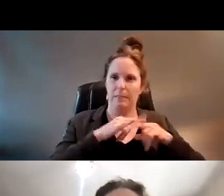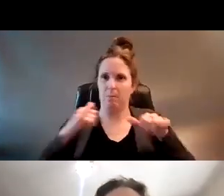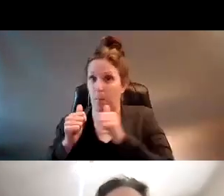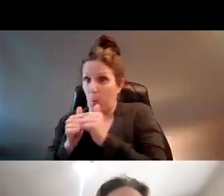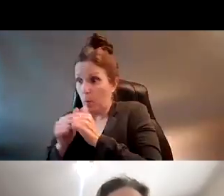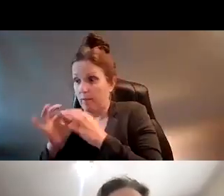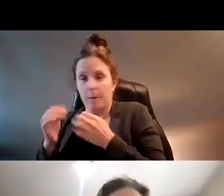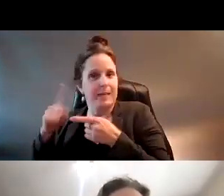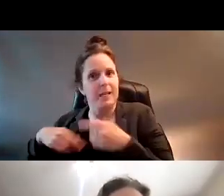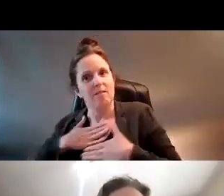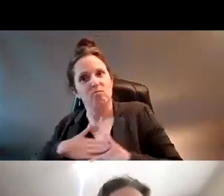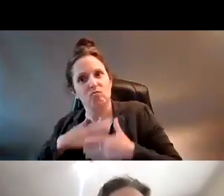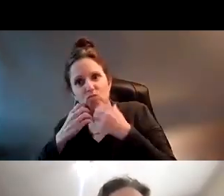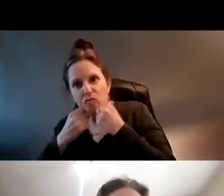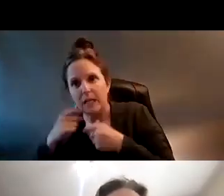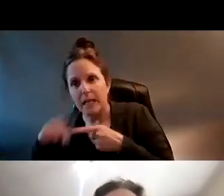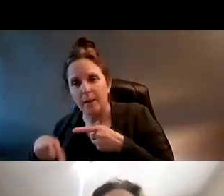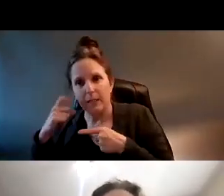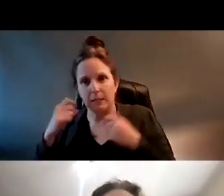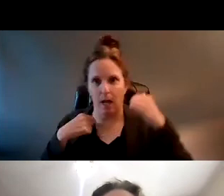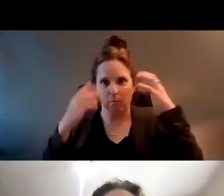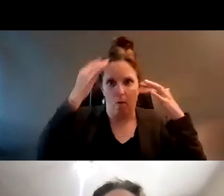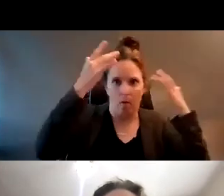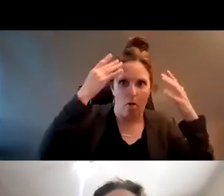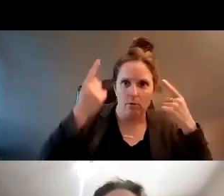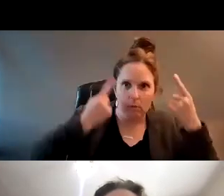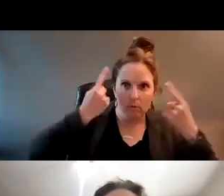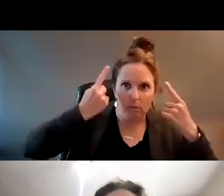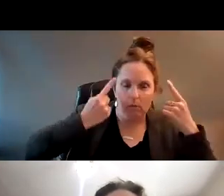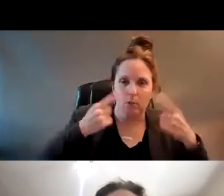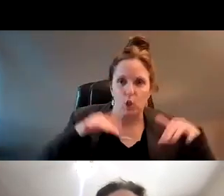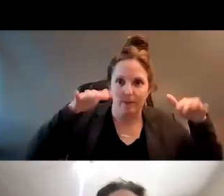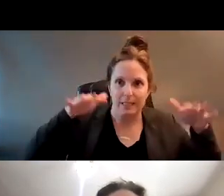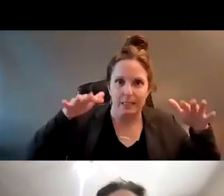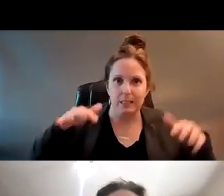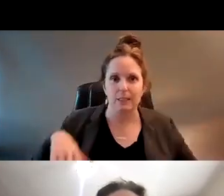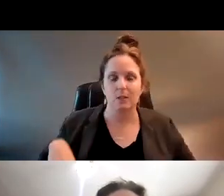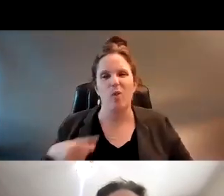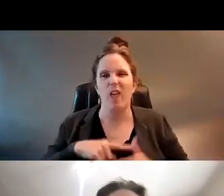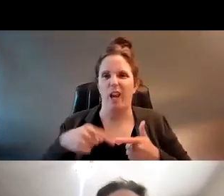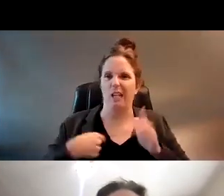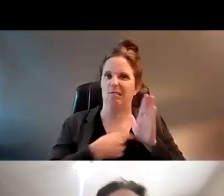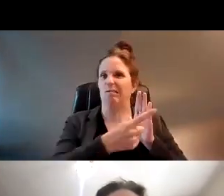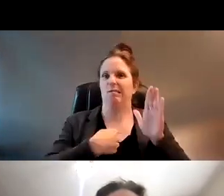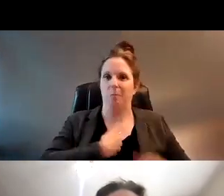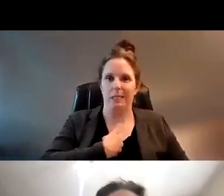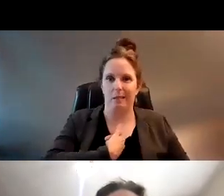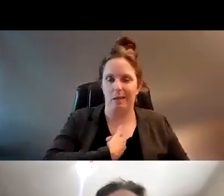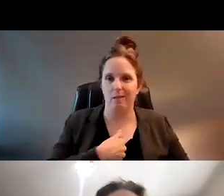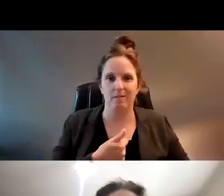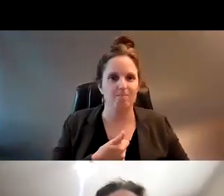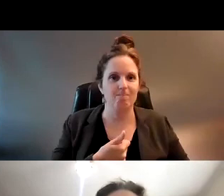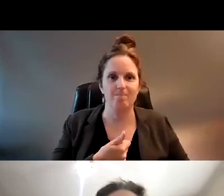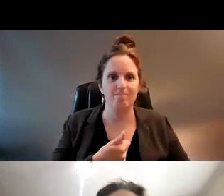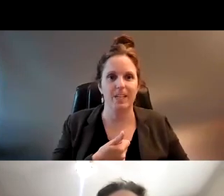I'm so nervous about what's going on. So being hard on myself and not being able to just appreciate what